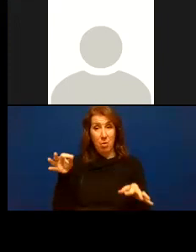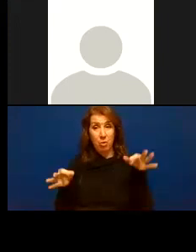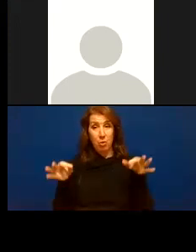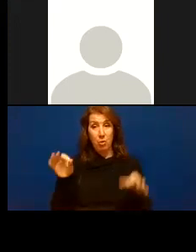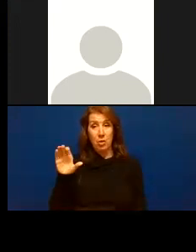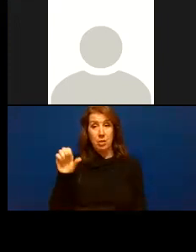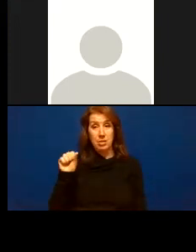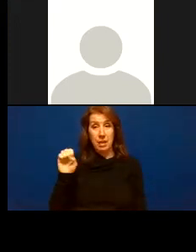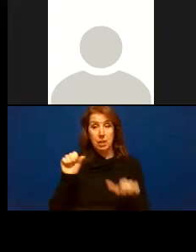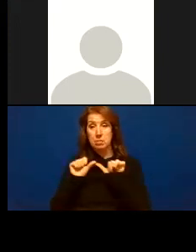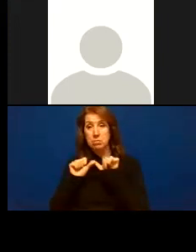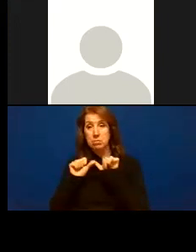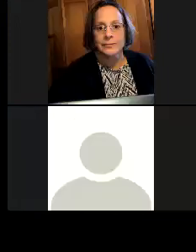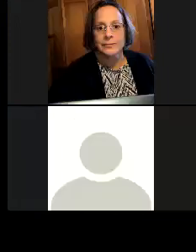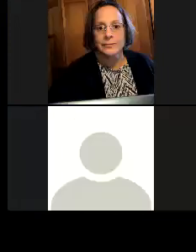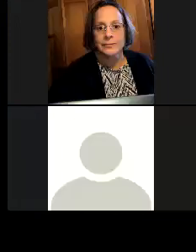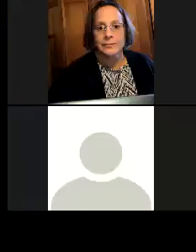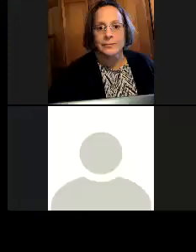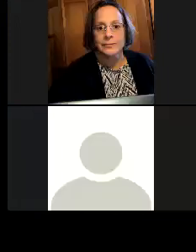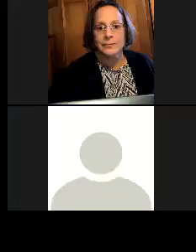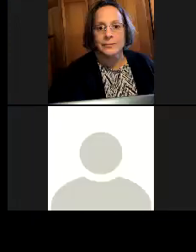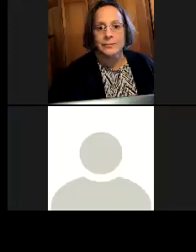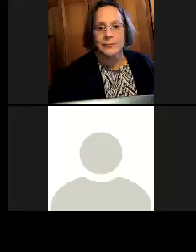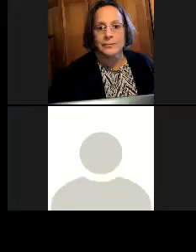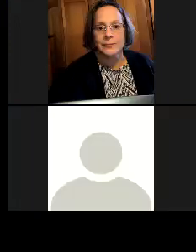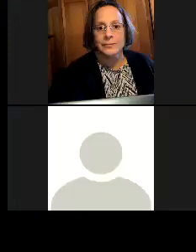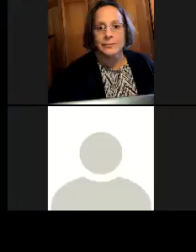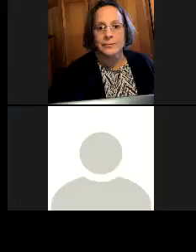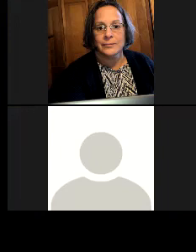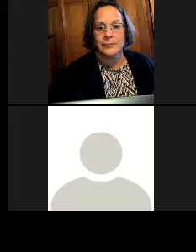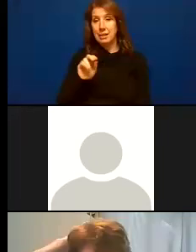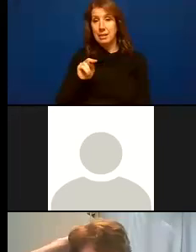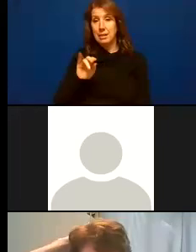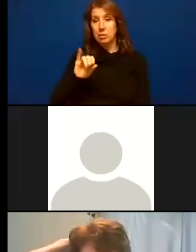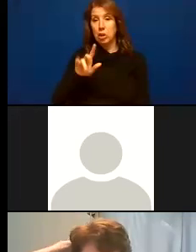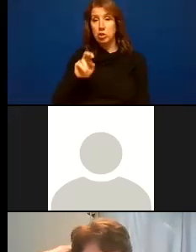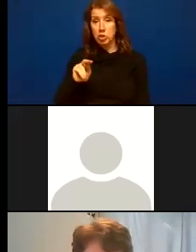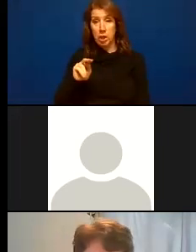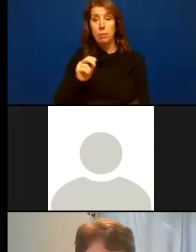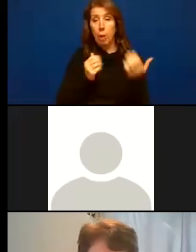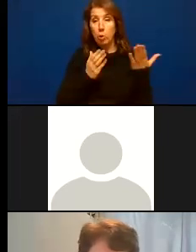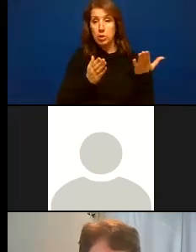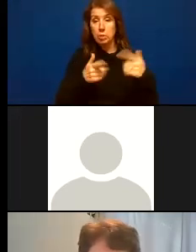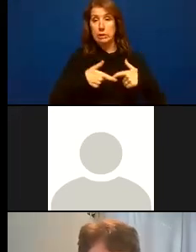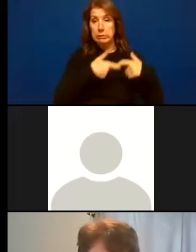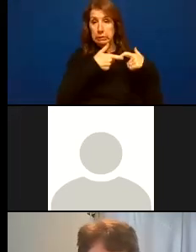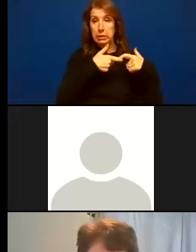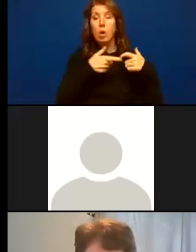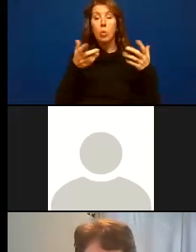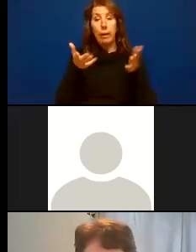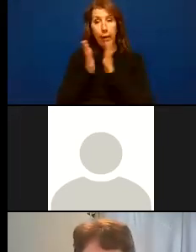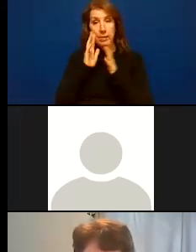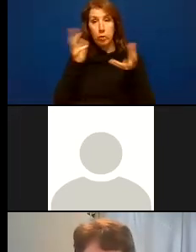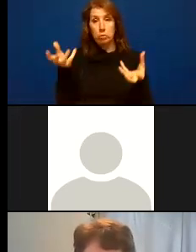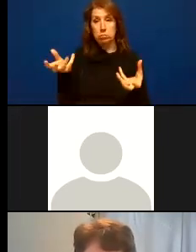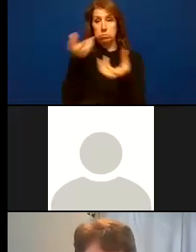withdrew the preliminary injunction motion in order to go ahead and get discovery and move forward with